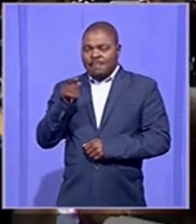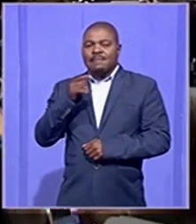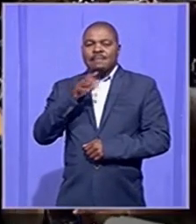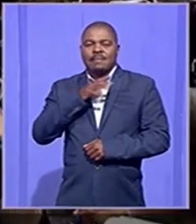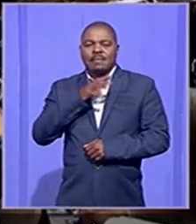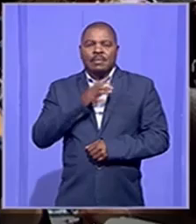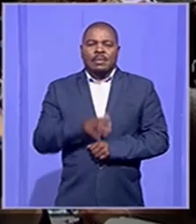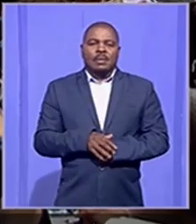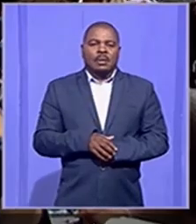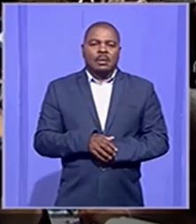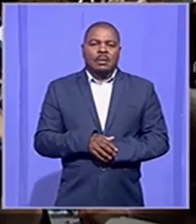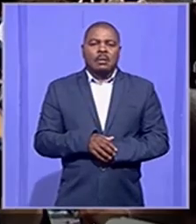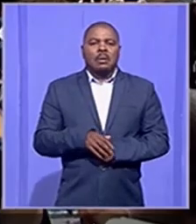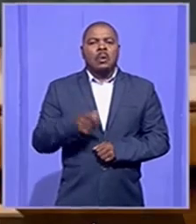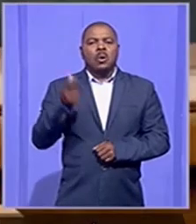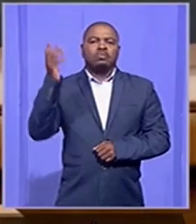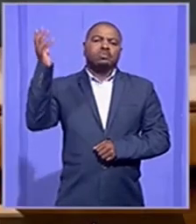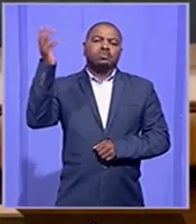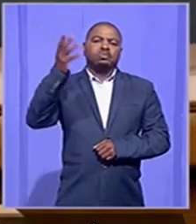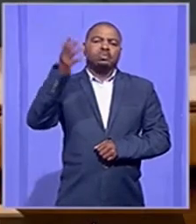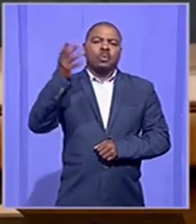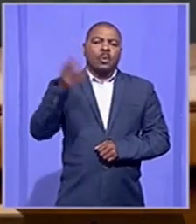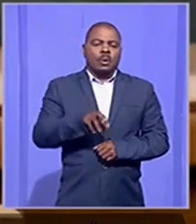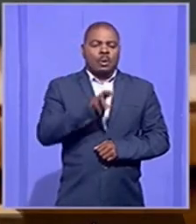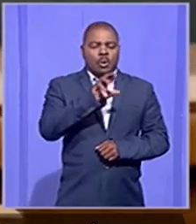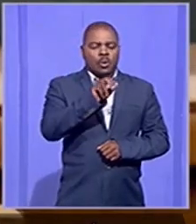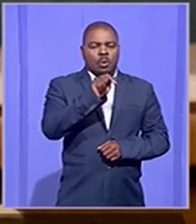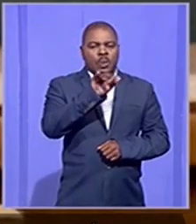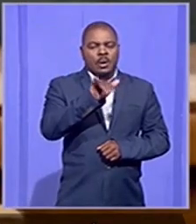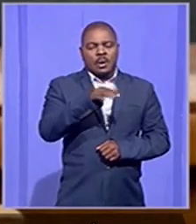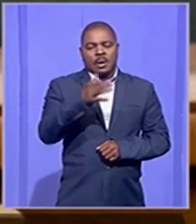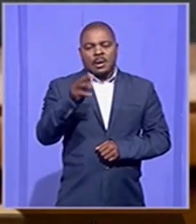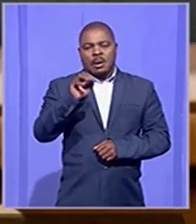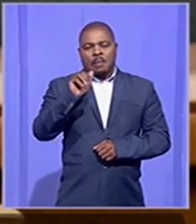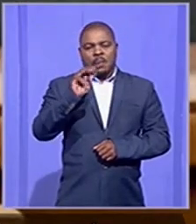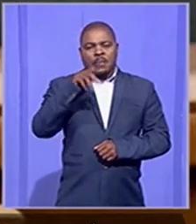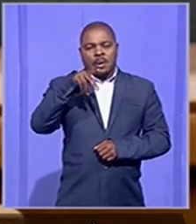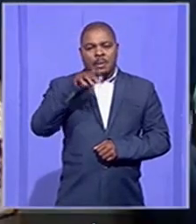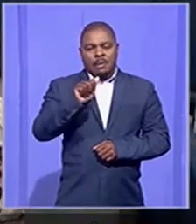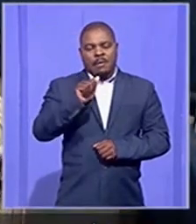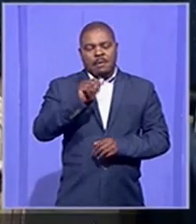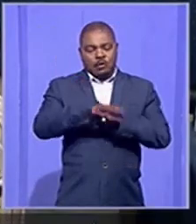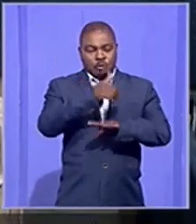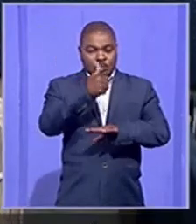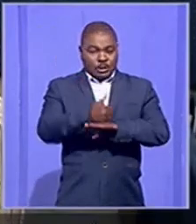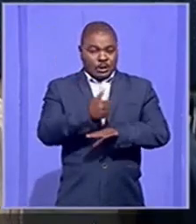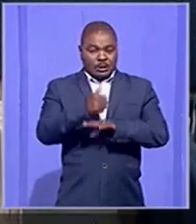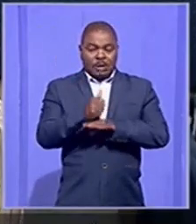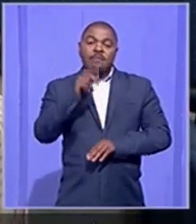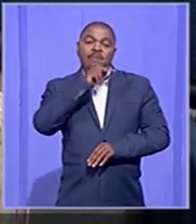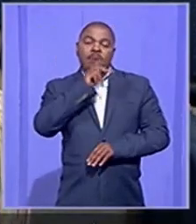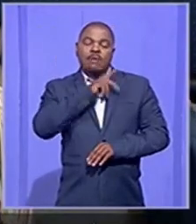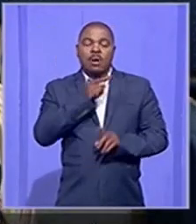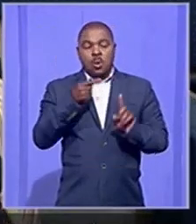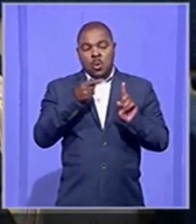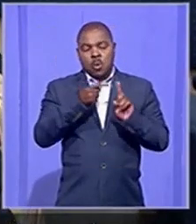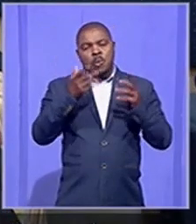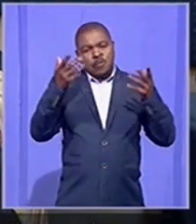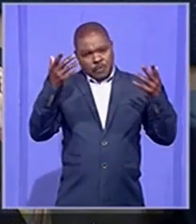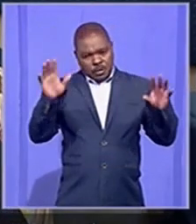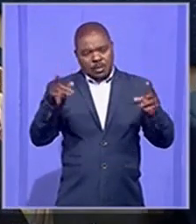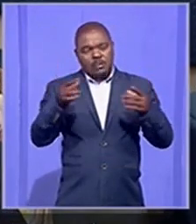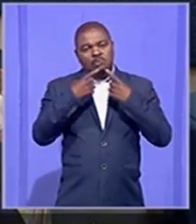ane a bua ko tlhomosimmusong ya tlhatlhelelo ya segopotso ya Ronima Moepa Foundation kwa Tshwane ka Labotlhano, Motlatsamopresidente o buile gore ga